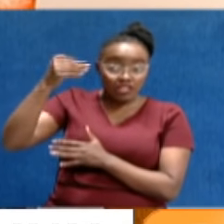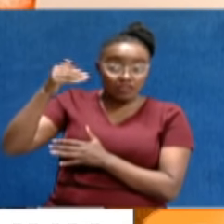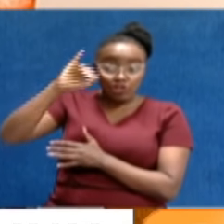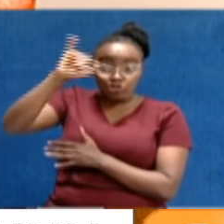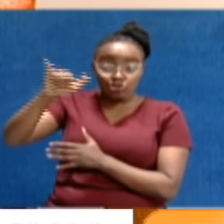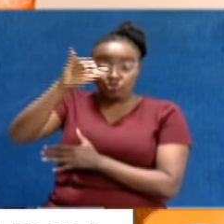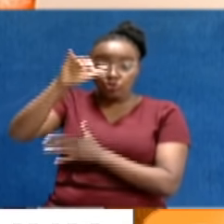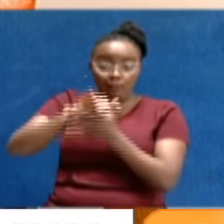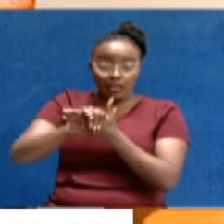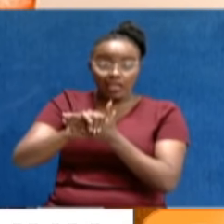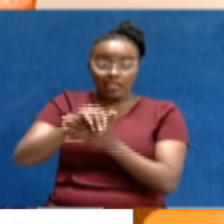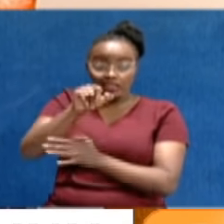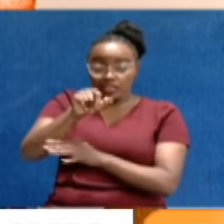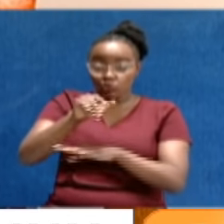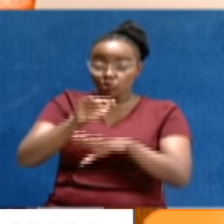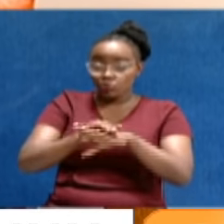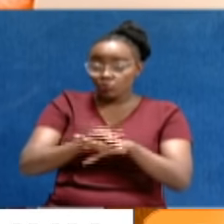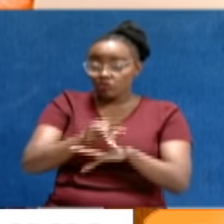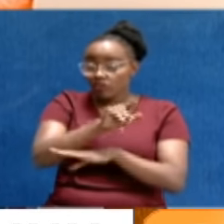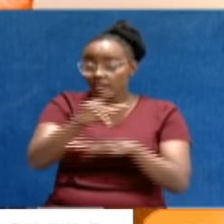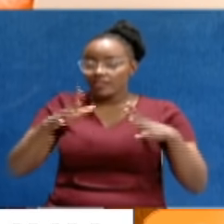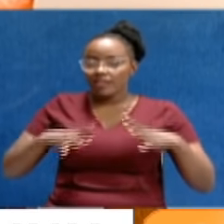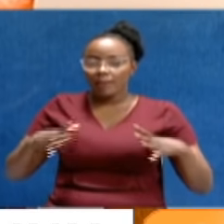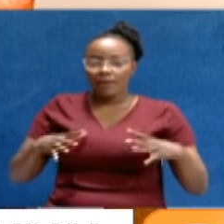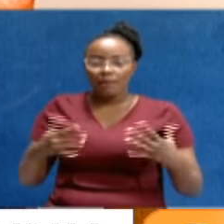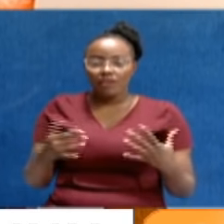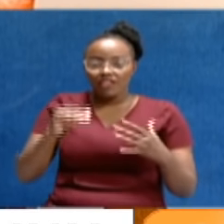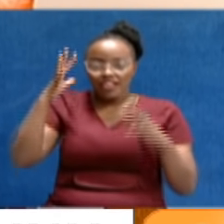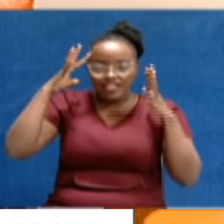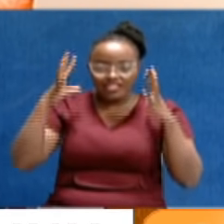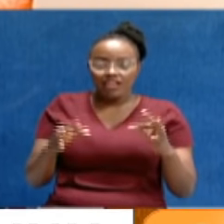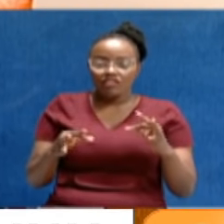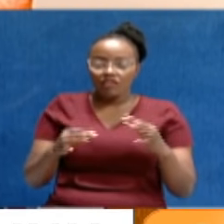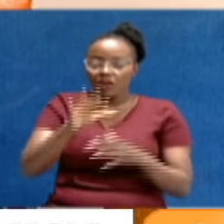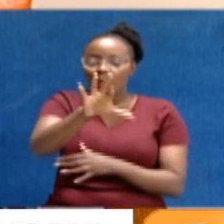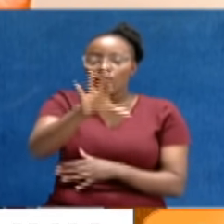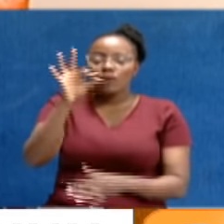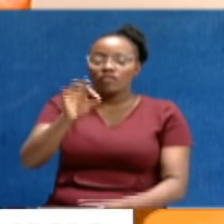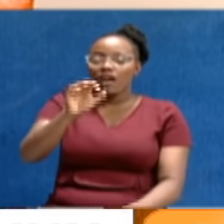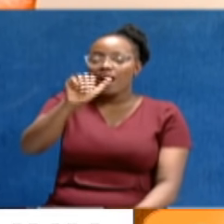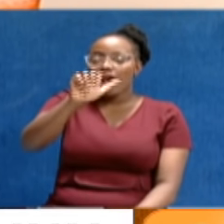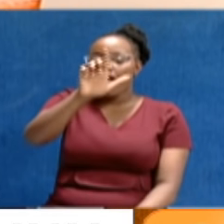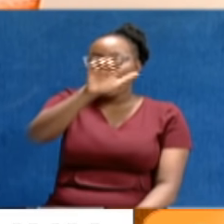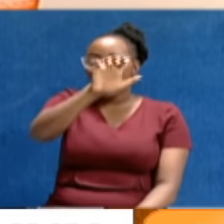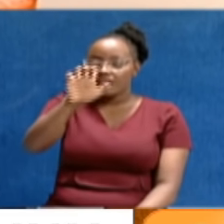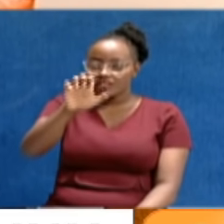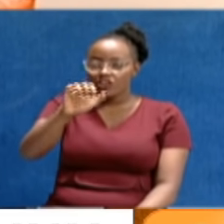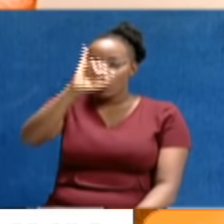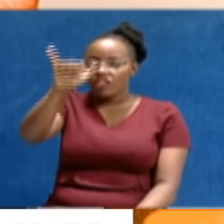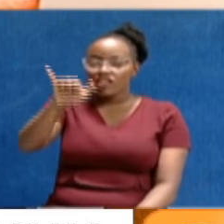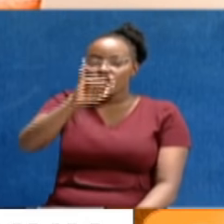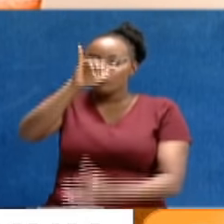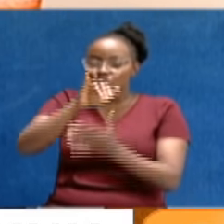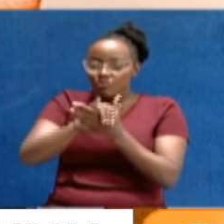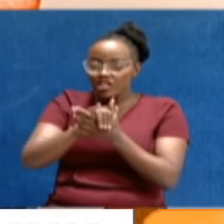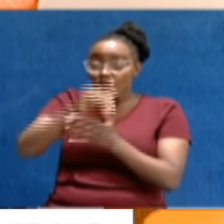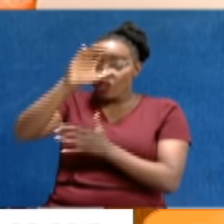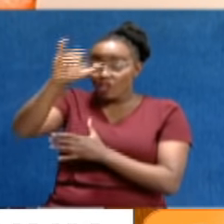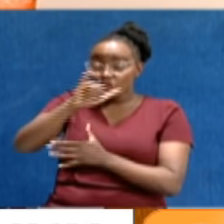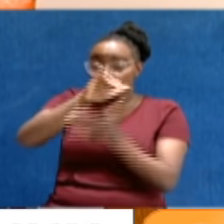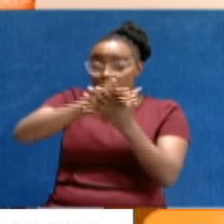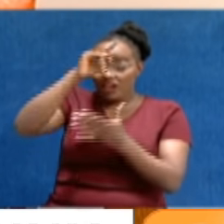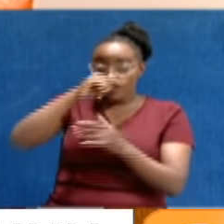was was effective for them. So they chose Honorable Alice Wahome on the Jubilee ticket because of Jubilee